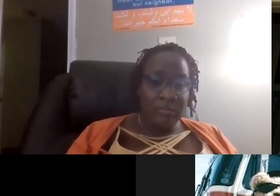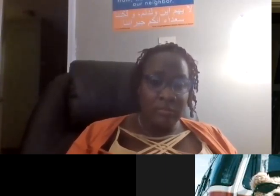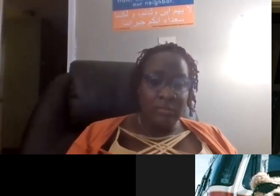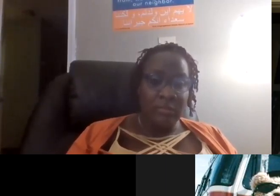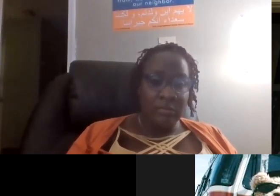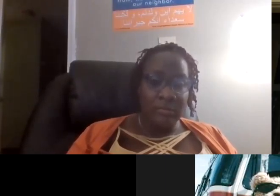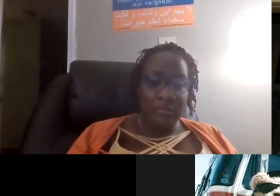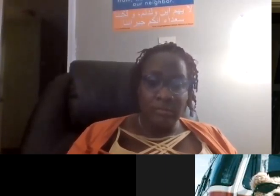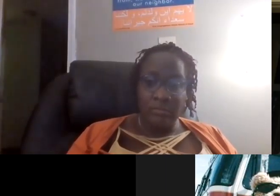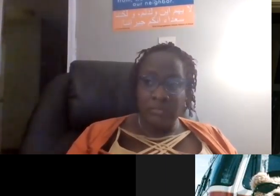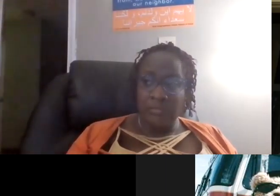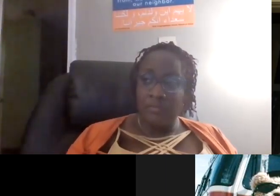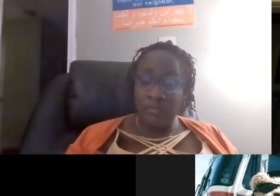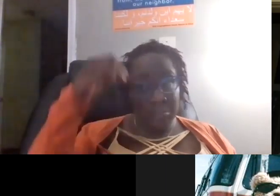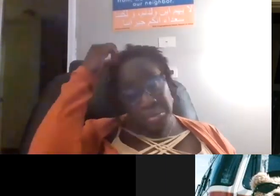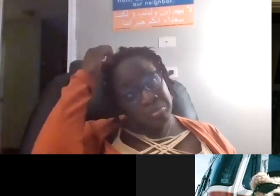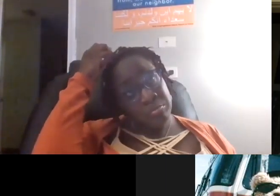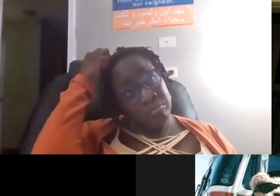you have any final thoughts you want to share?